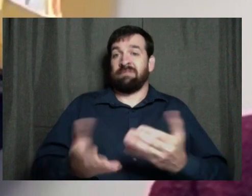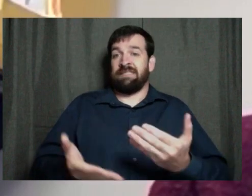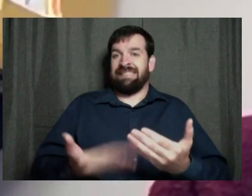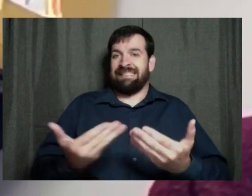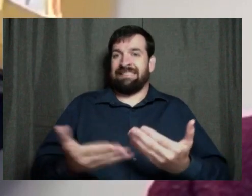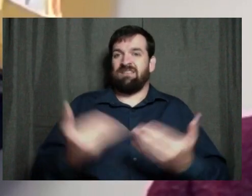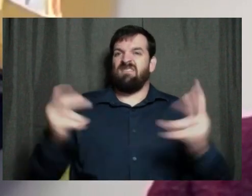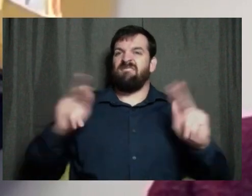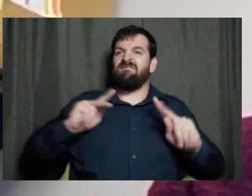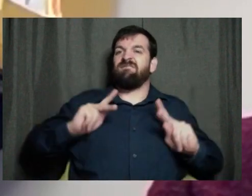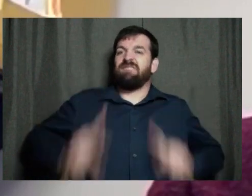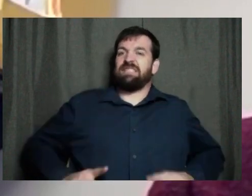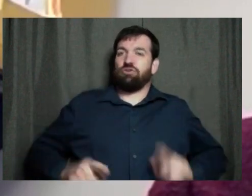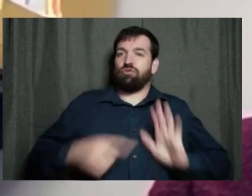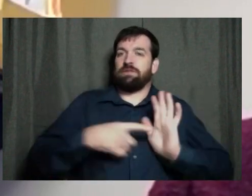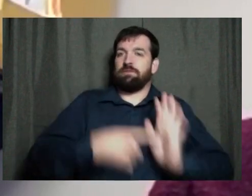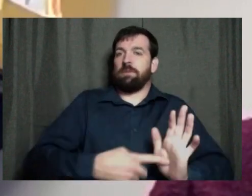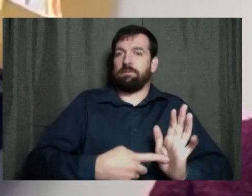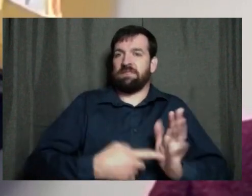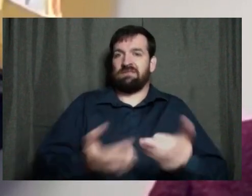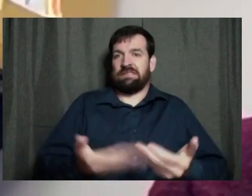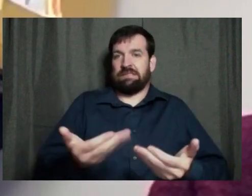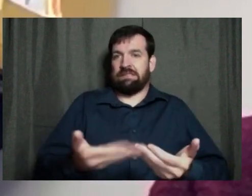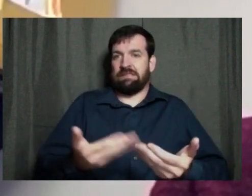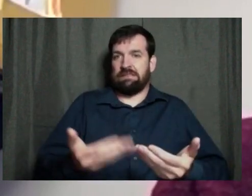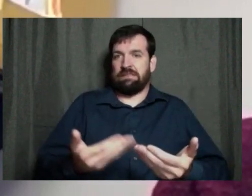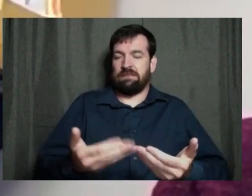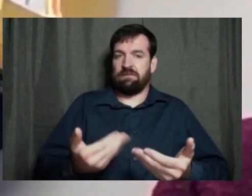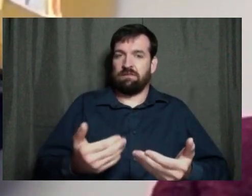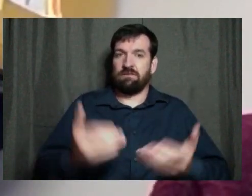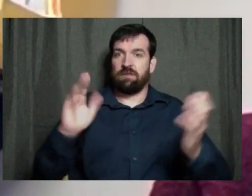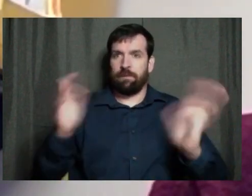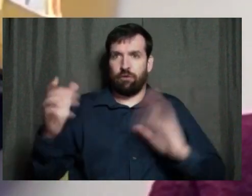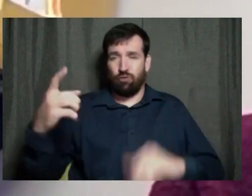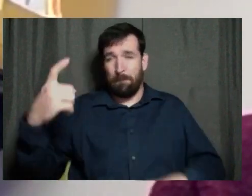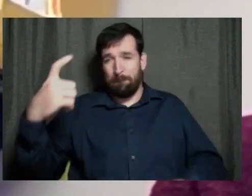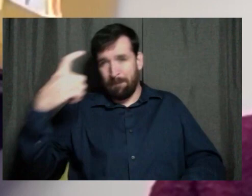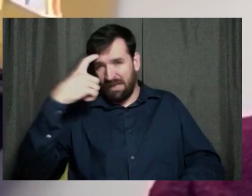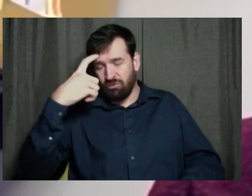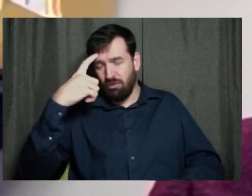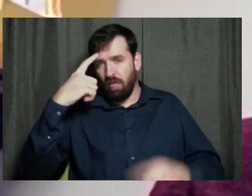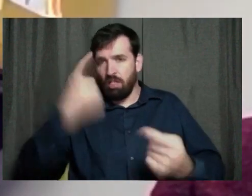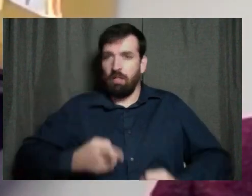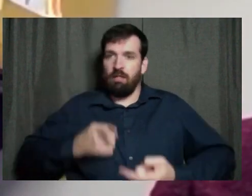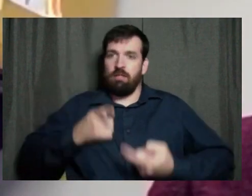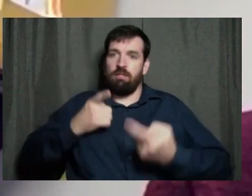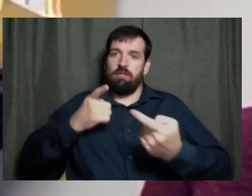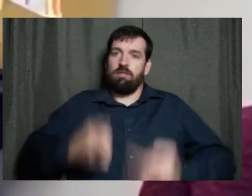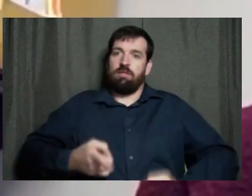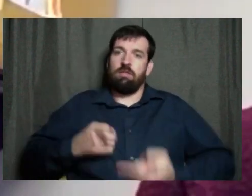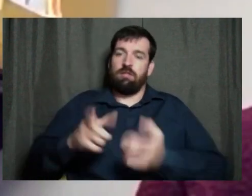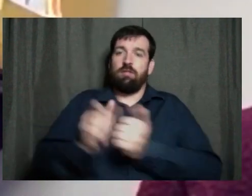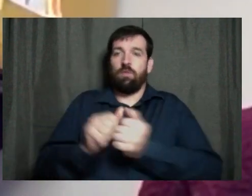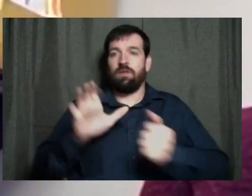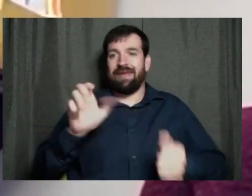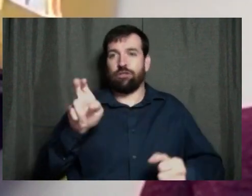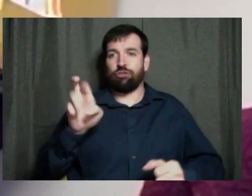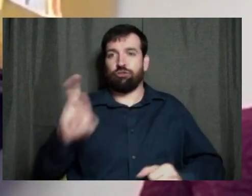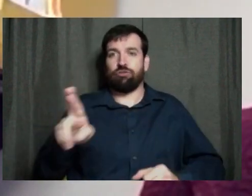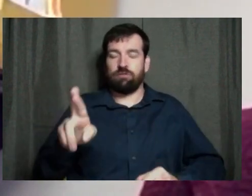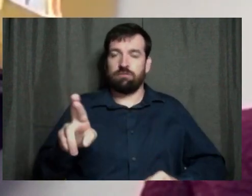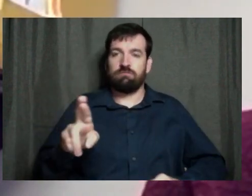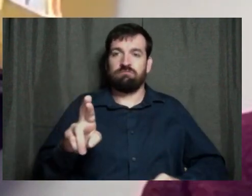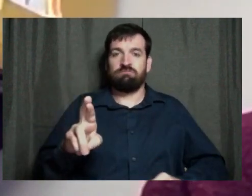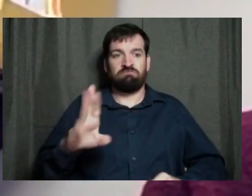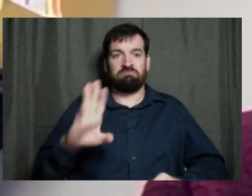symptoms would be to handle compared to like the mental struggles that go along with cancer. Kind of just knowing